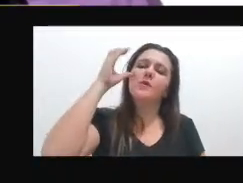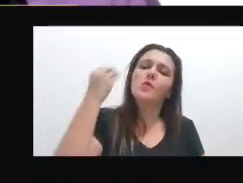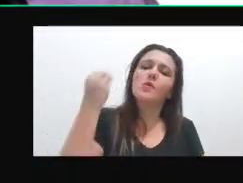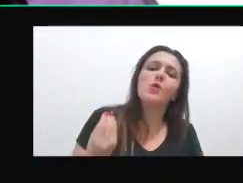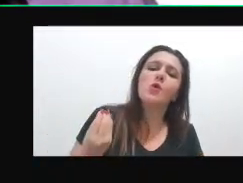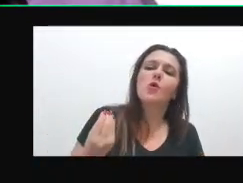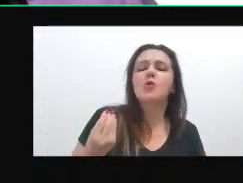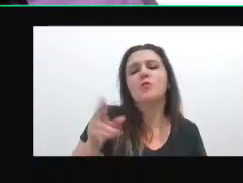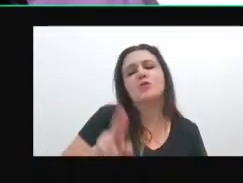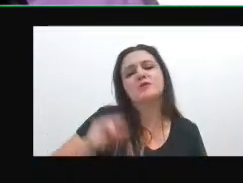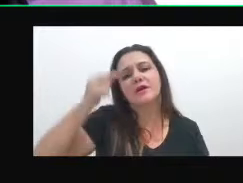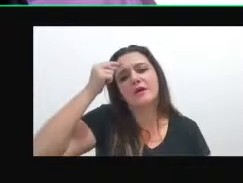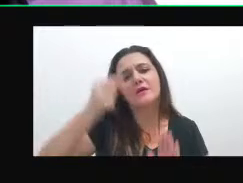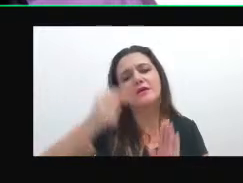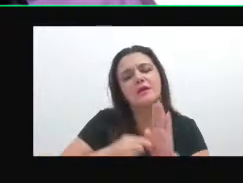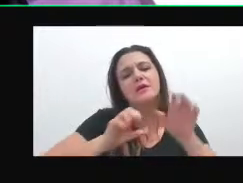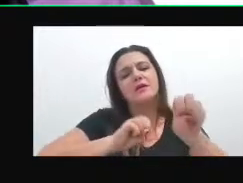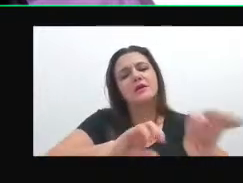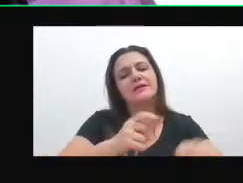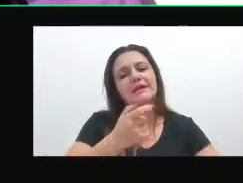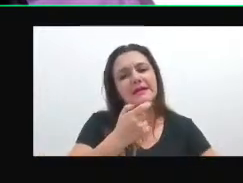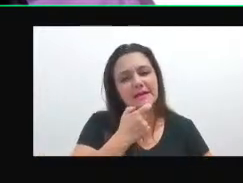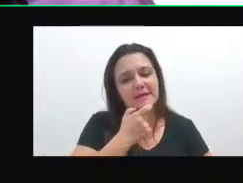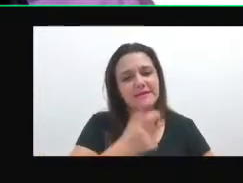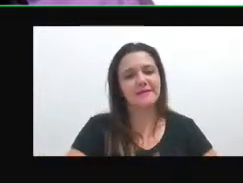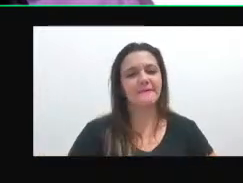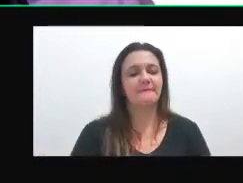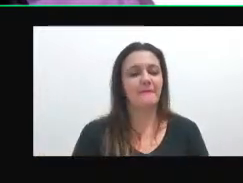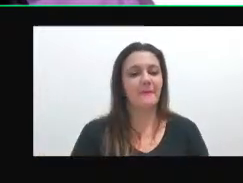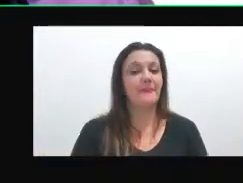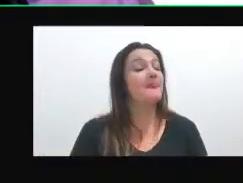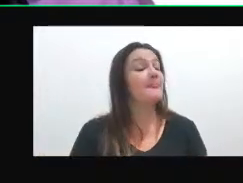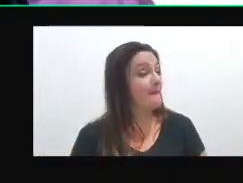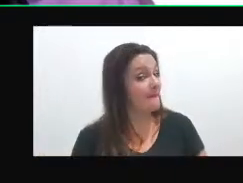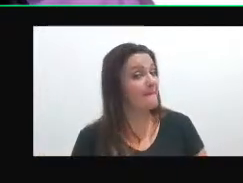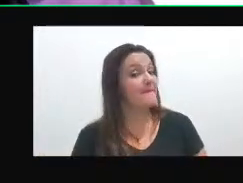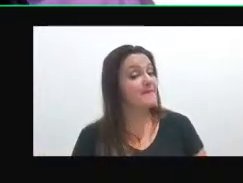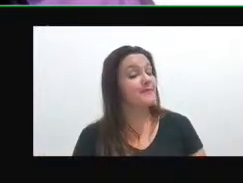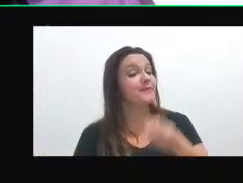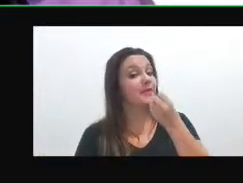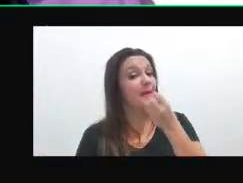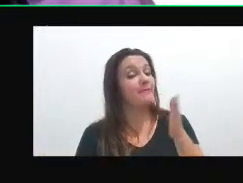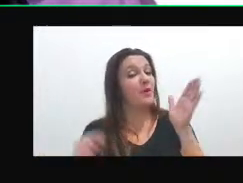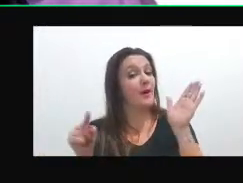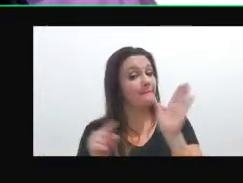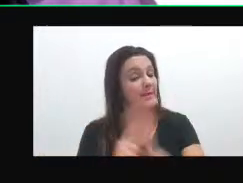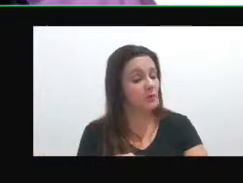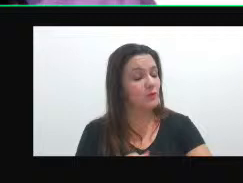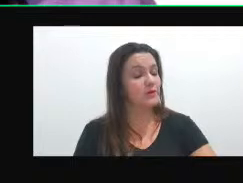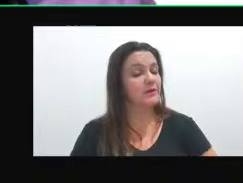It's a good question. I think the most important thing is to do